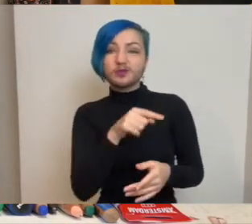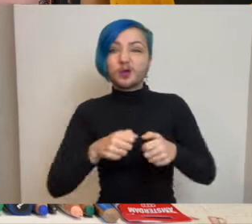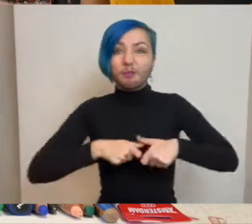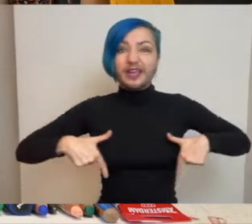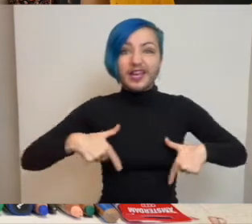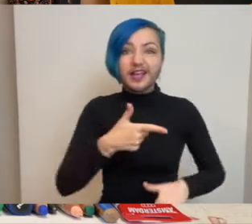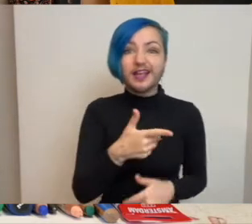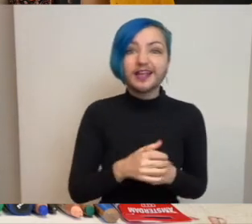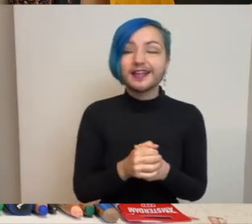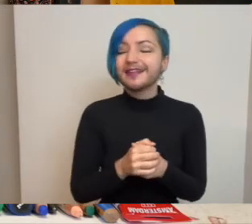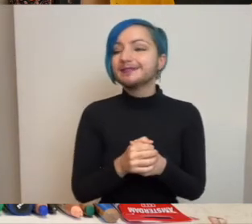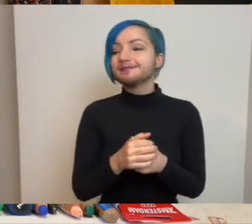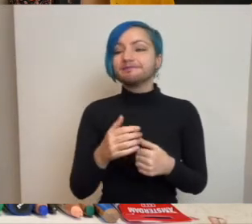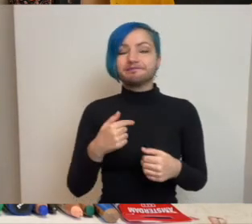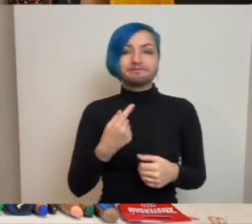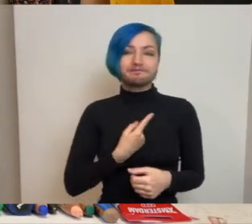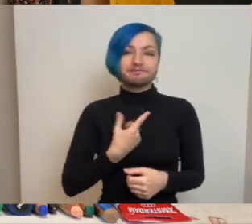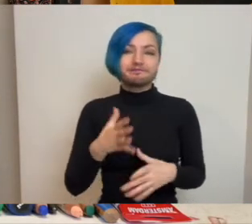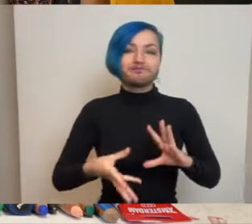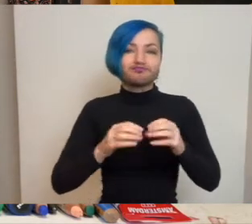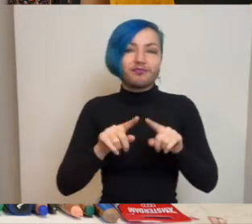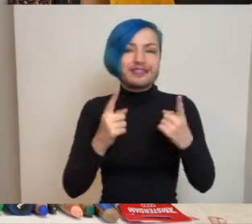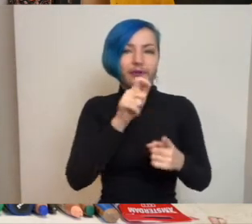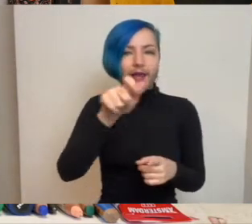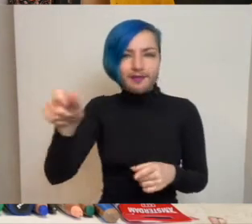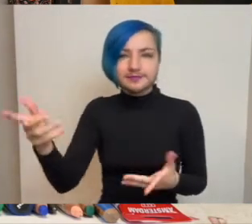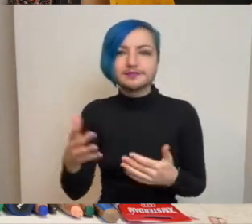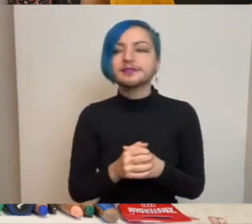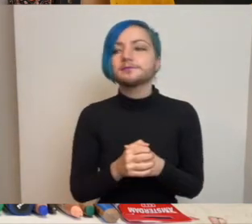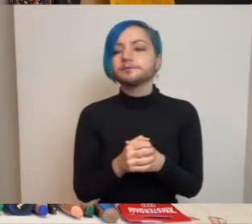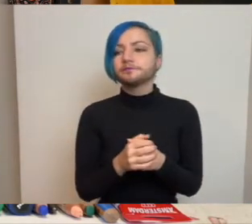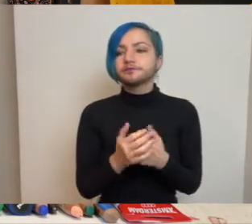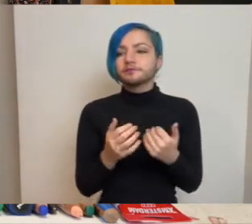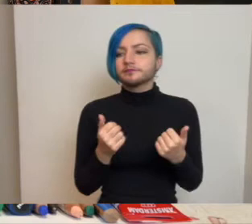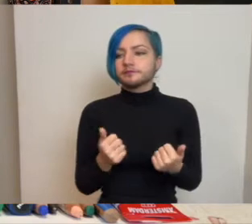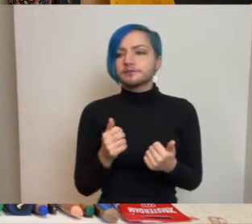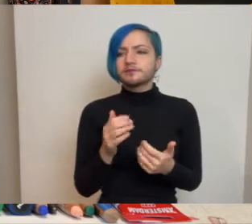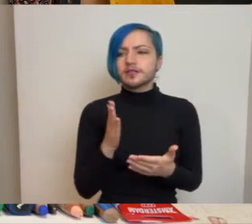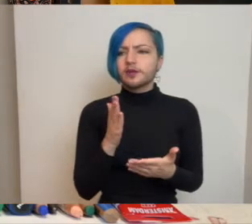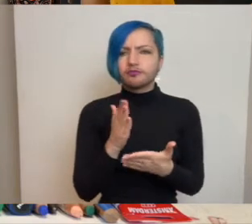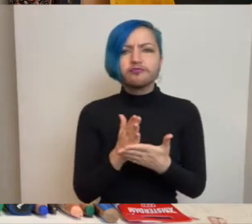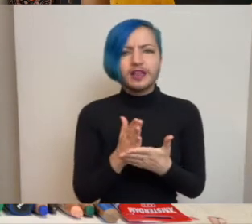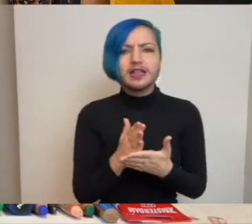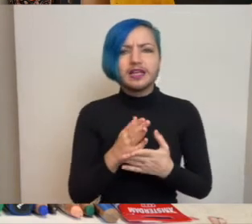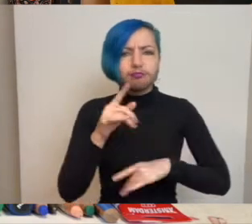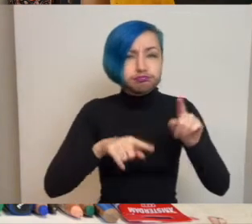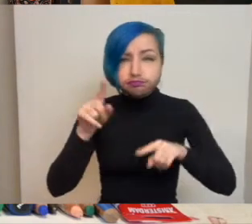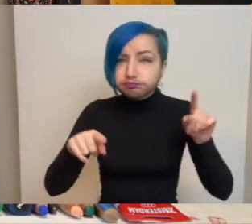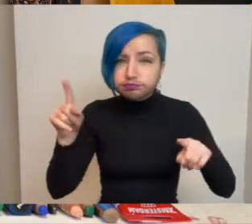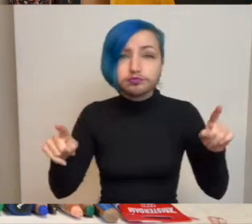that I would have done for different clients. So yeah, it's a really versatile and quite